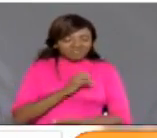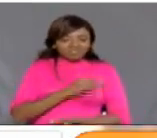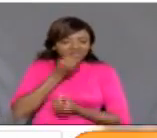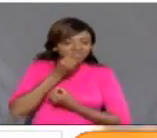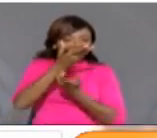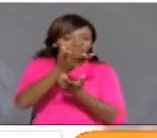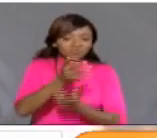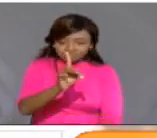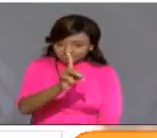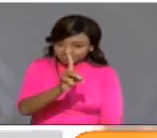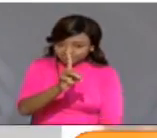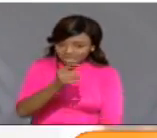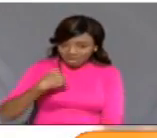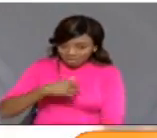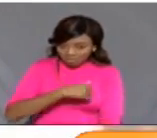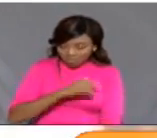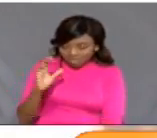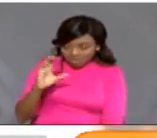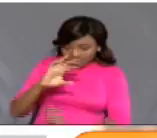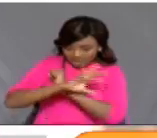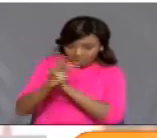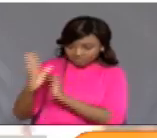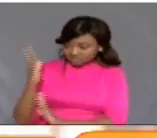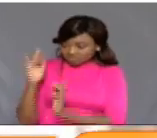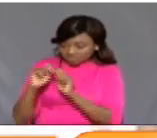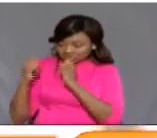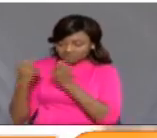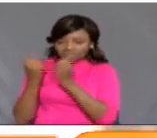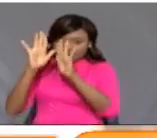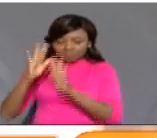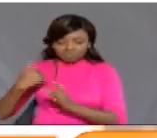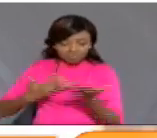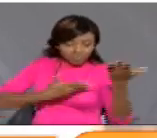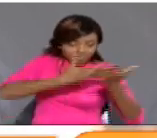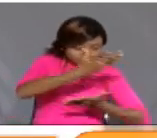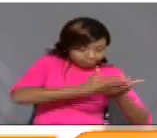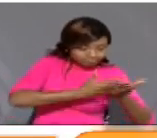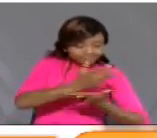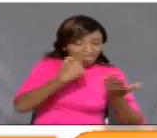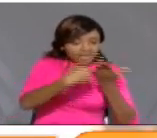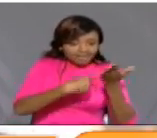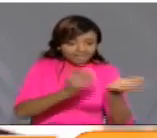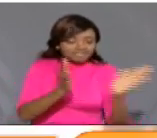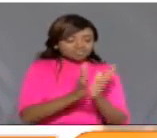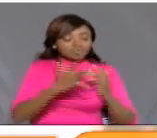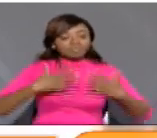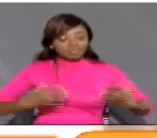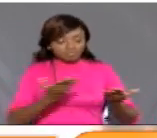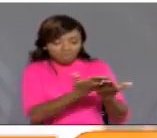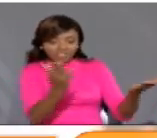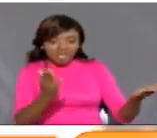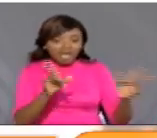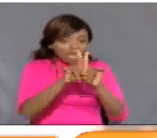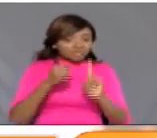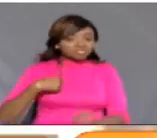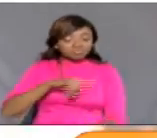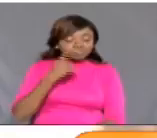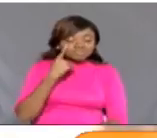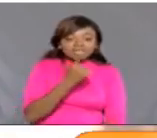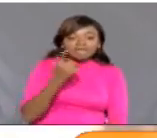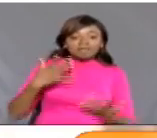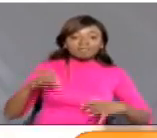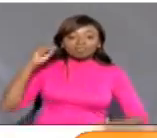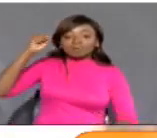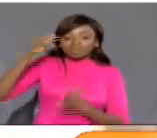county security team, tunatakana tuongee na wananchi, na ndio sababu utasikia wanasiasa wako